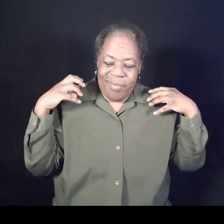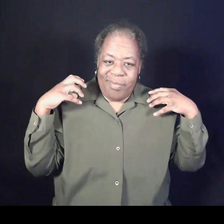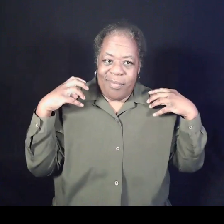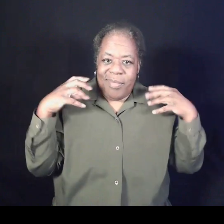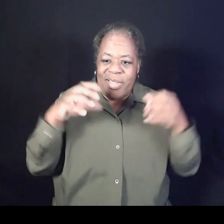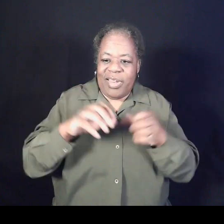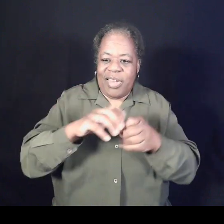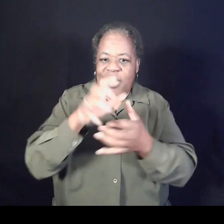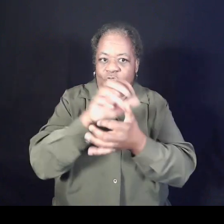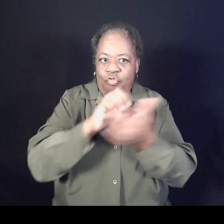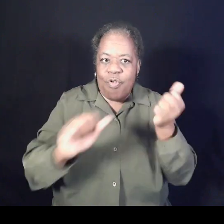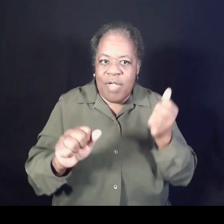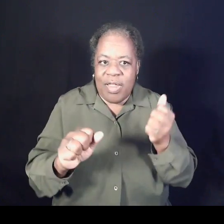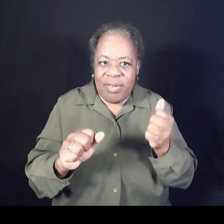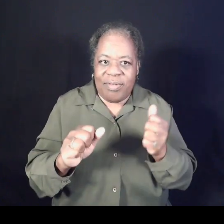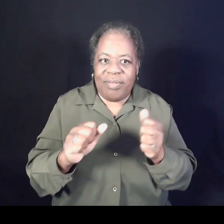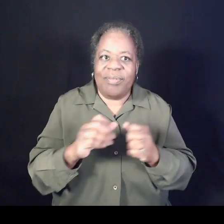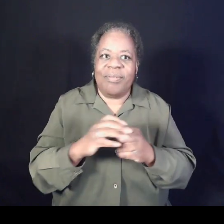their oppressor.